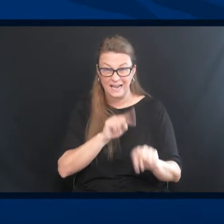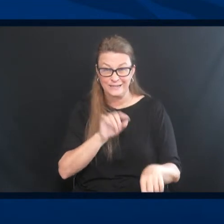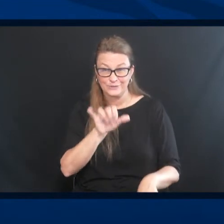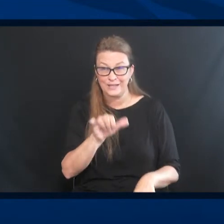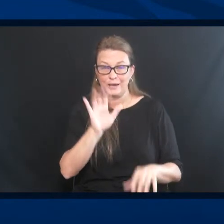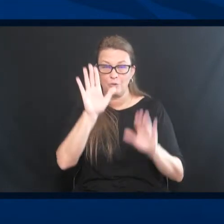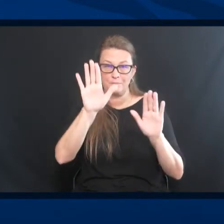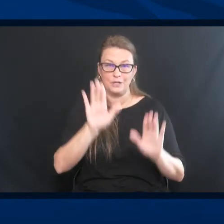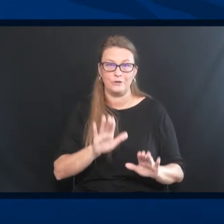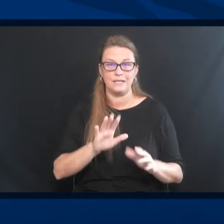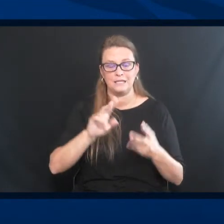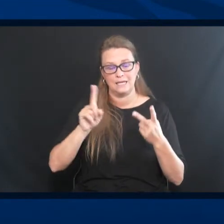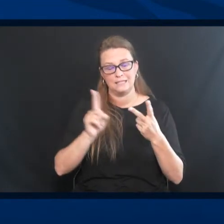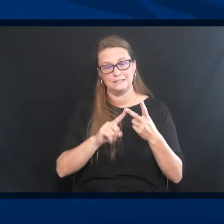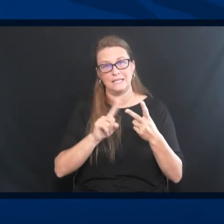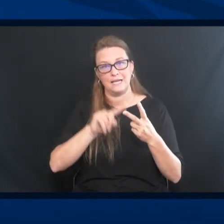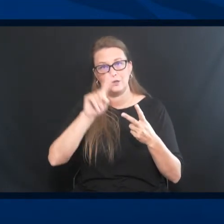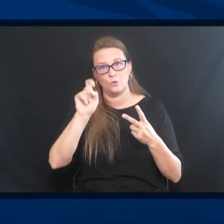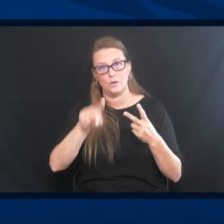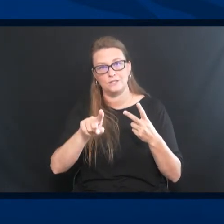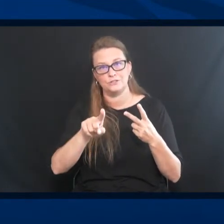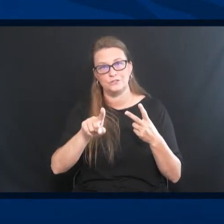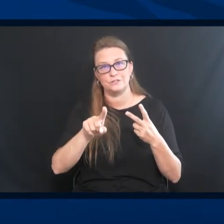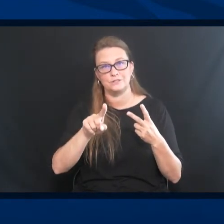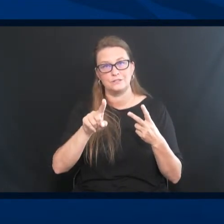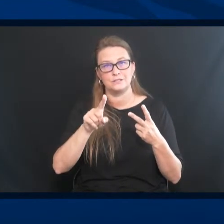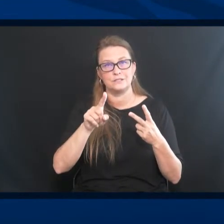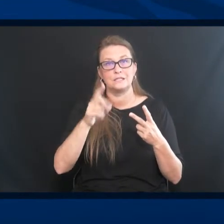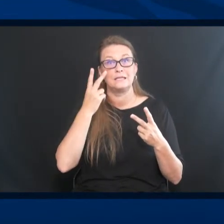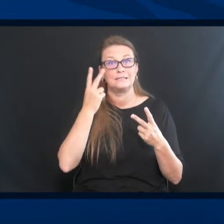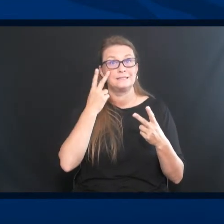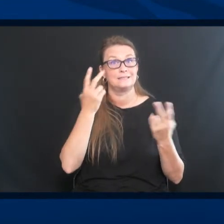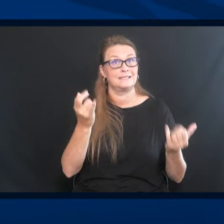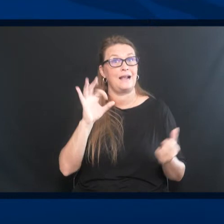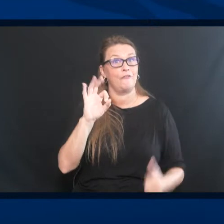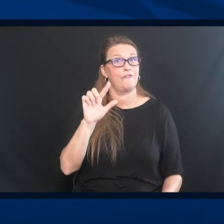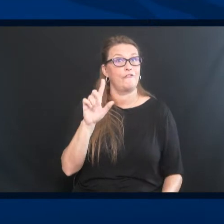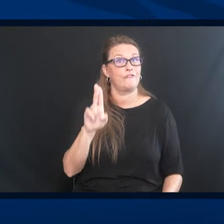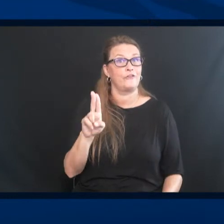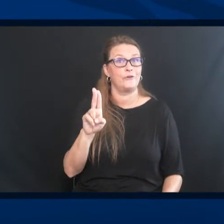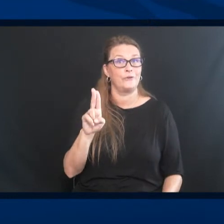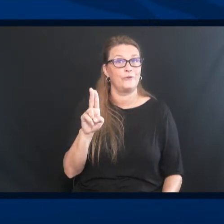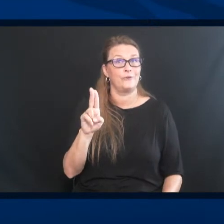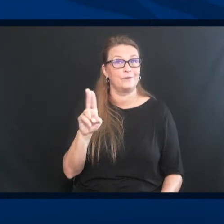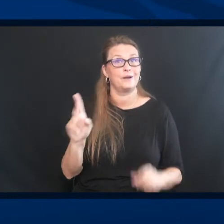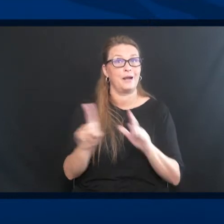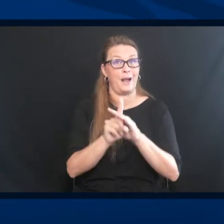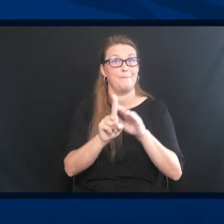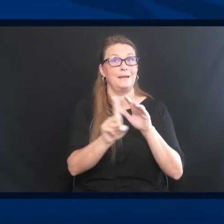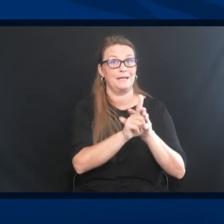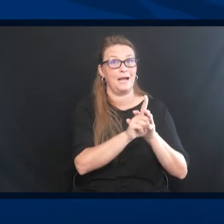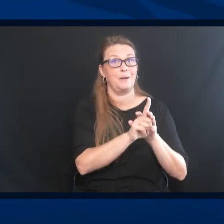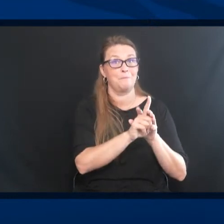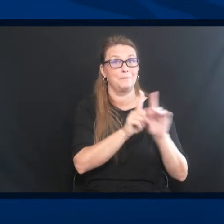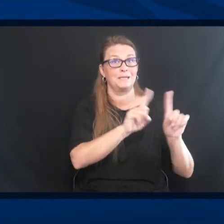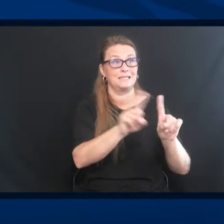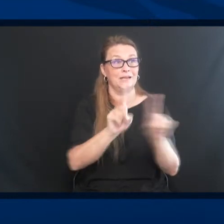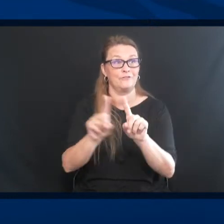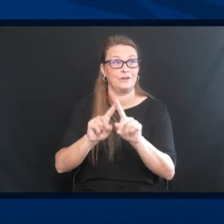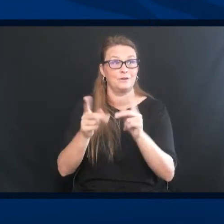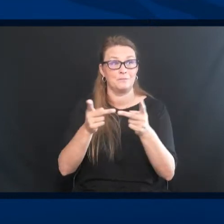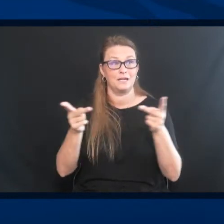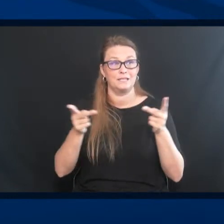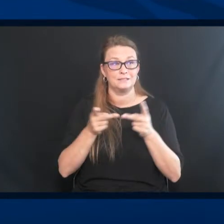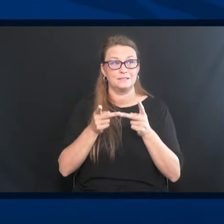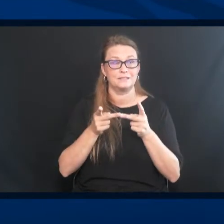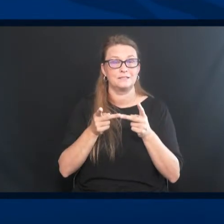great. Second question, real fast. We're starting to see flu cases at various and sundry healthcare centers.